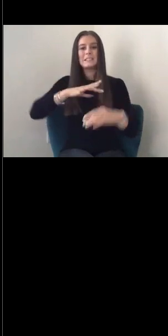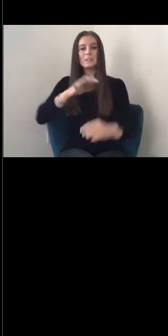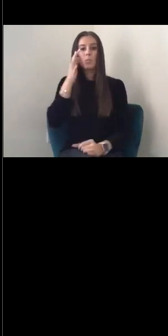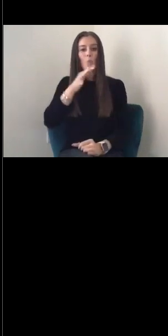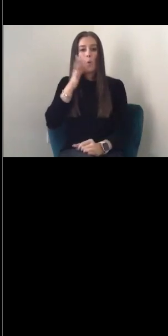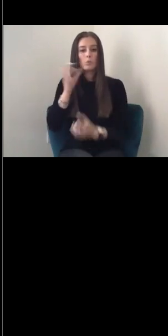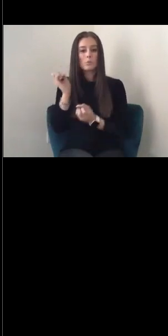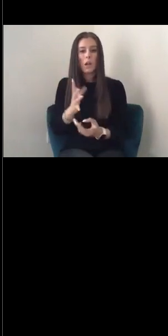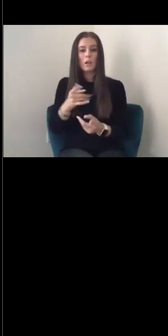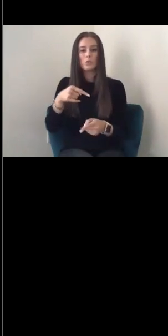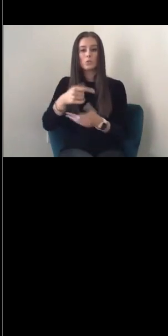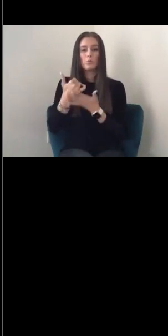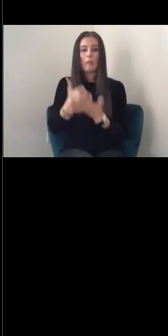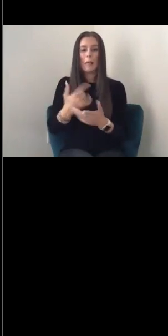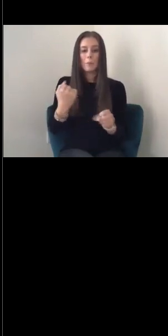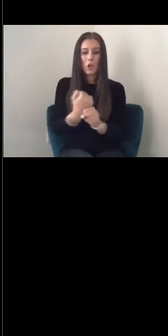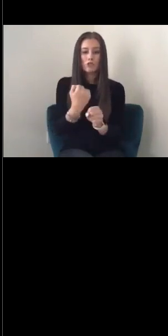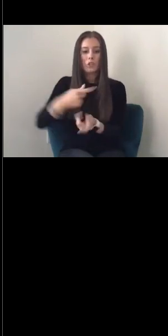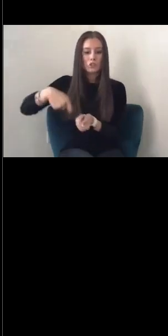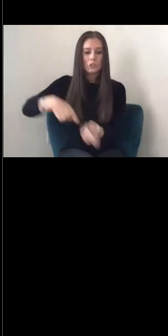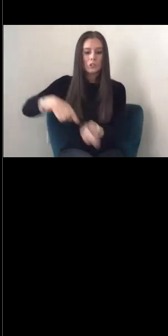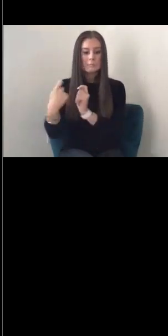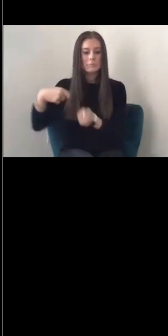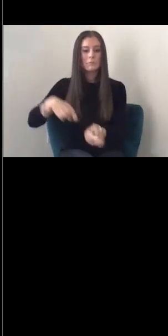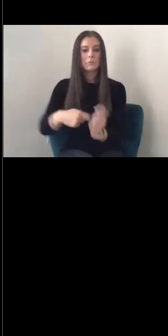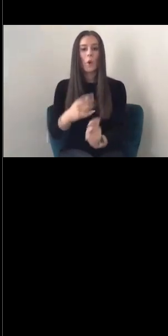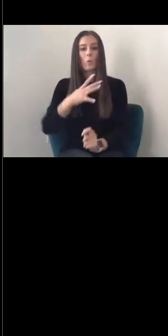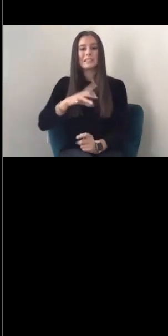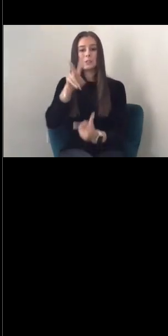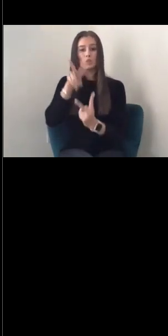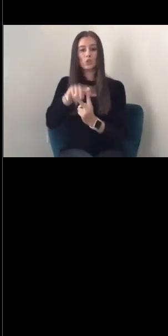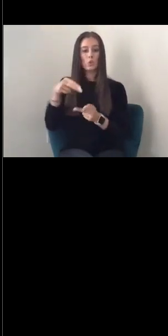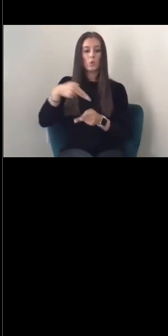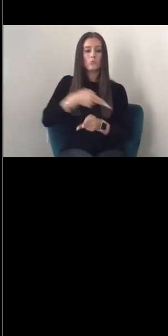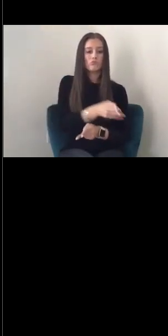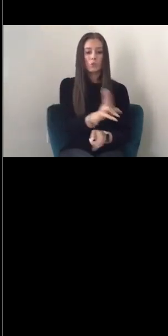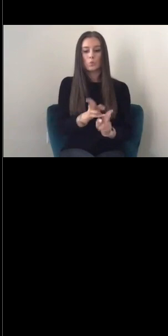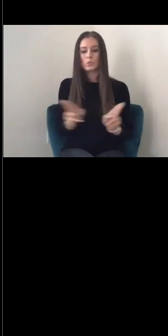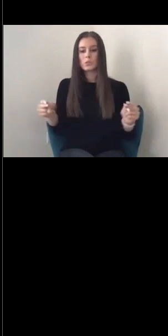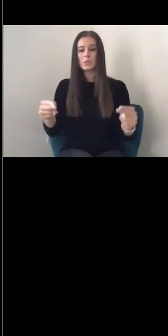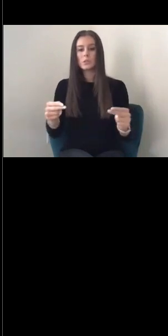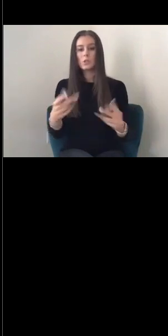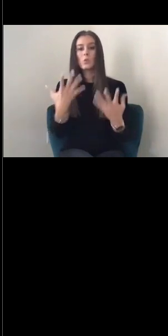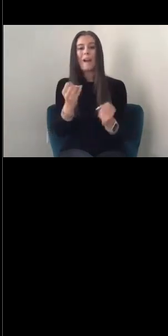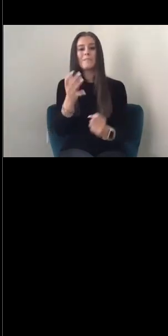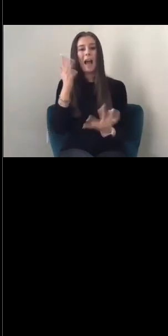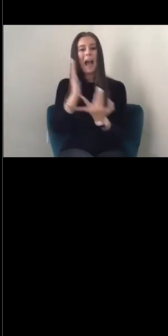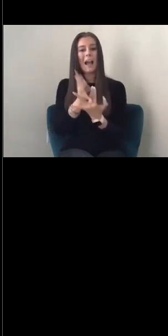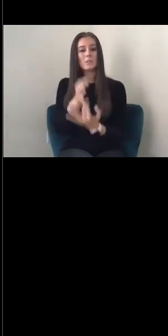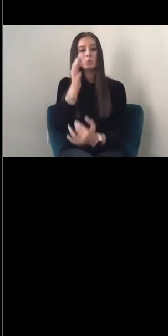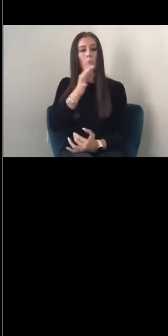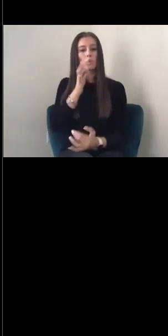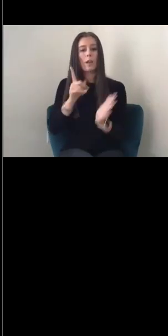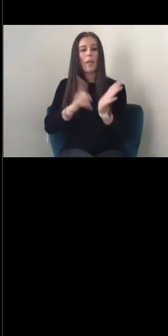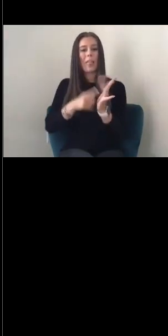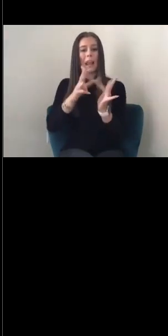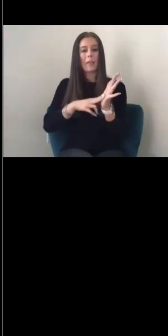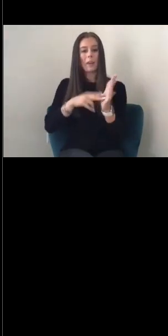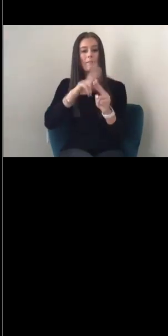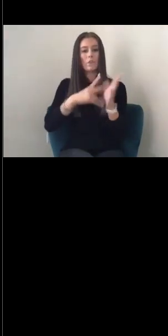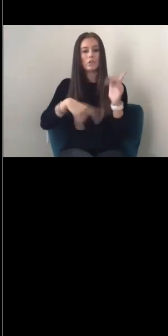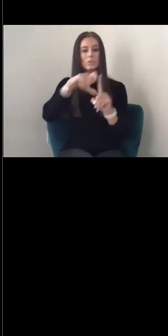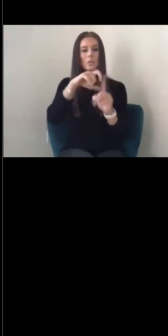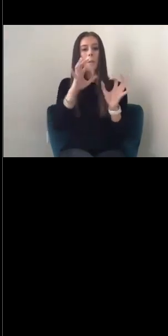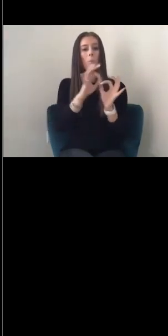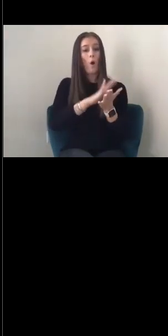the excavation process, we're proposing 2 routes to gain access to water using the Linford borehole, as well